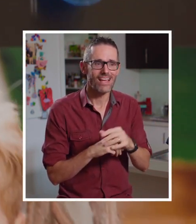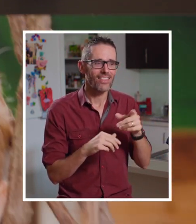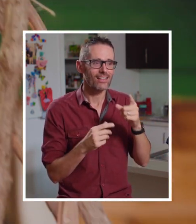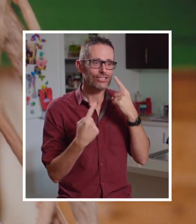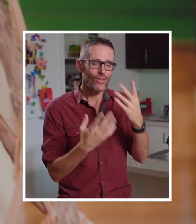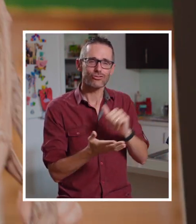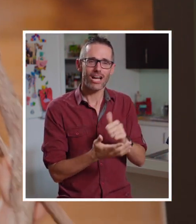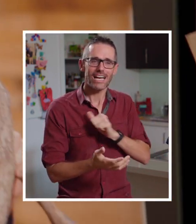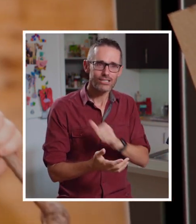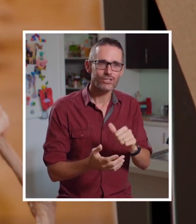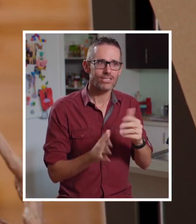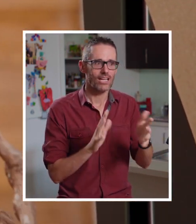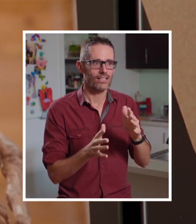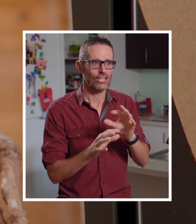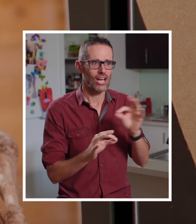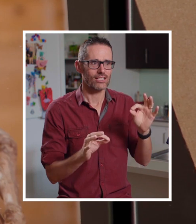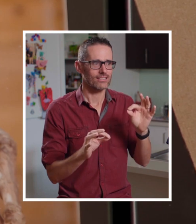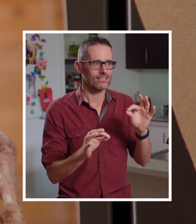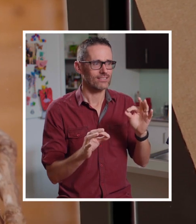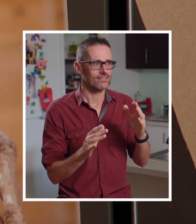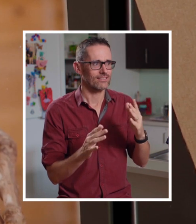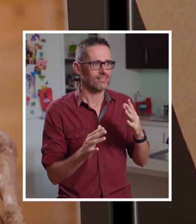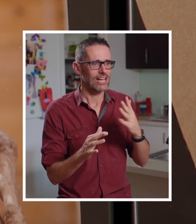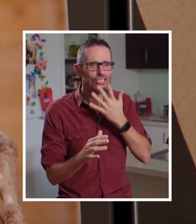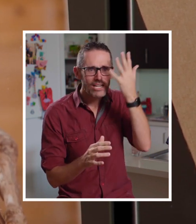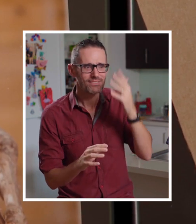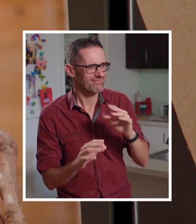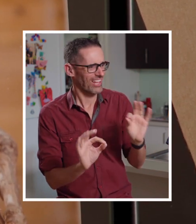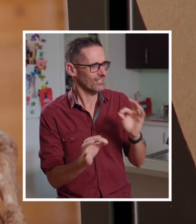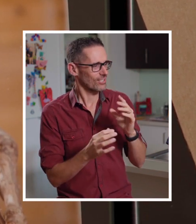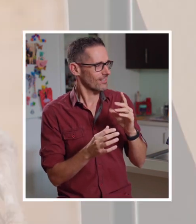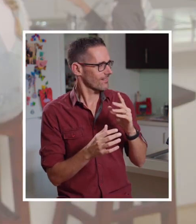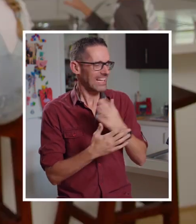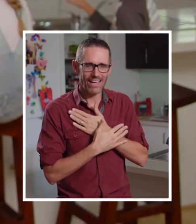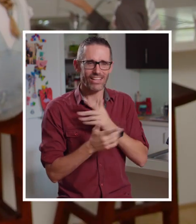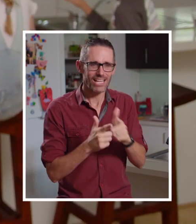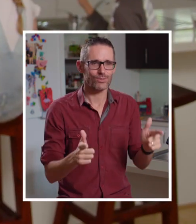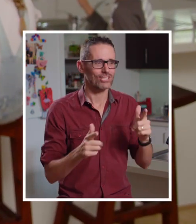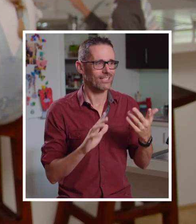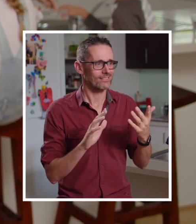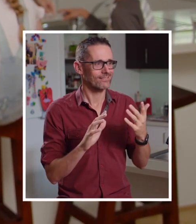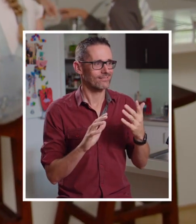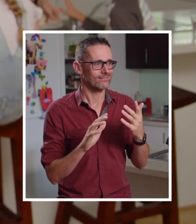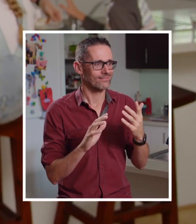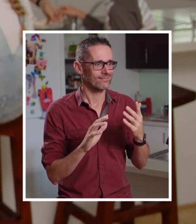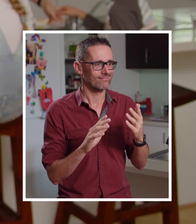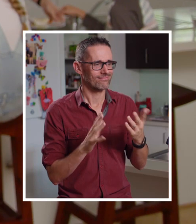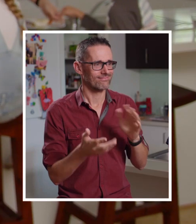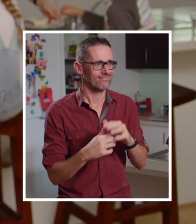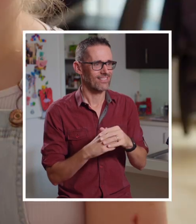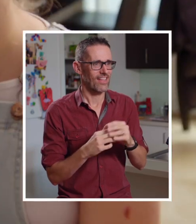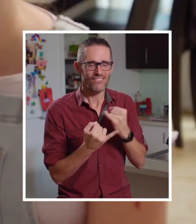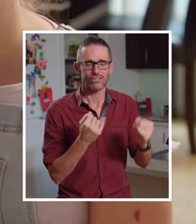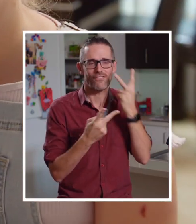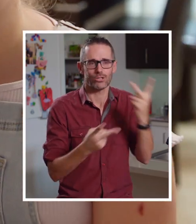there forever. They show the right attitude, they're not ashamed, they're not, really they just